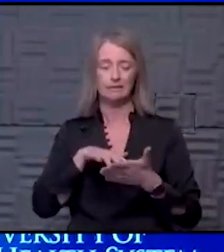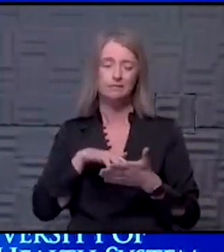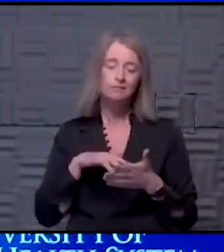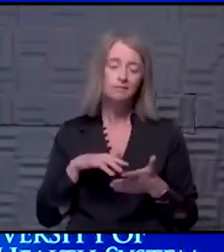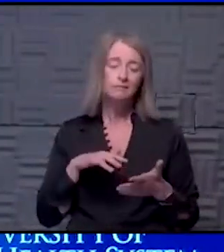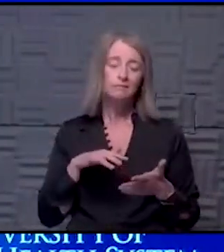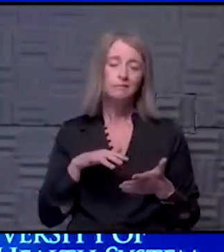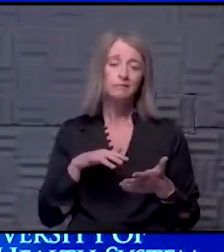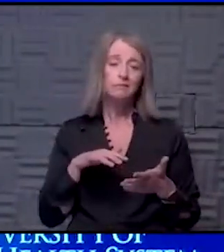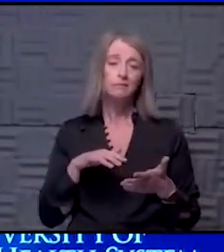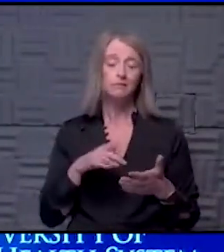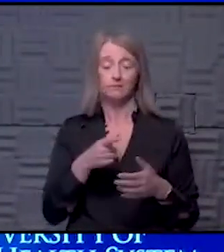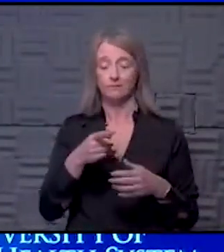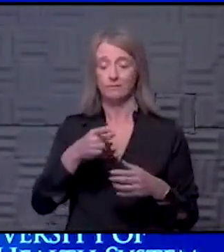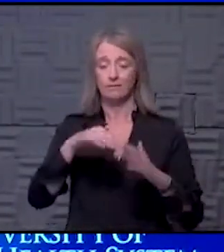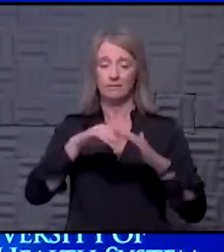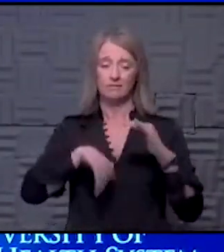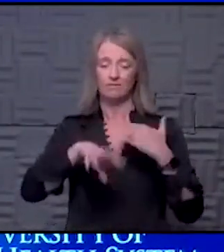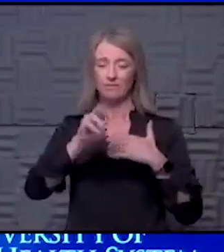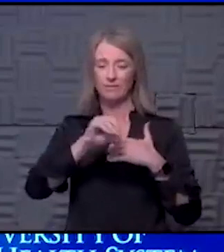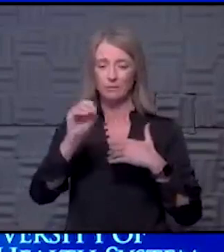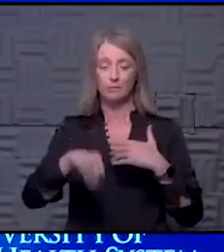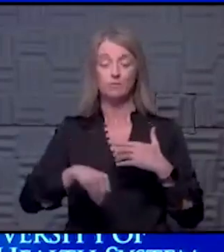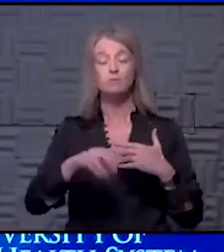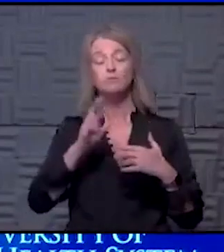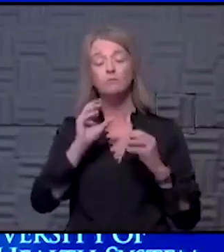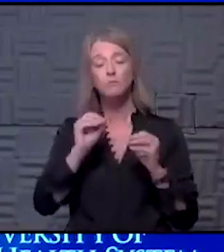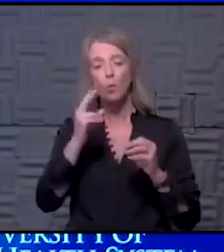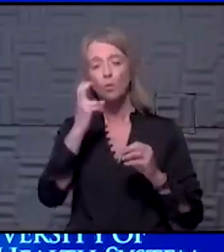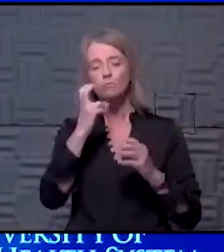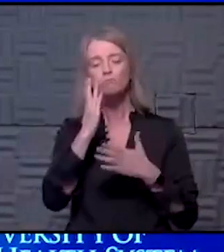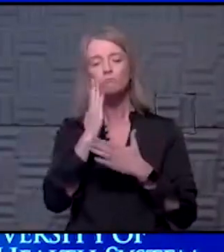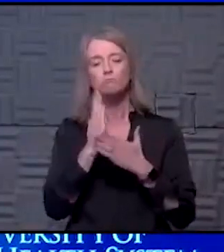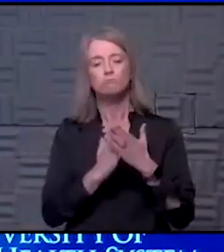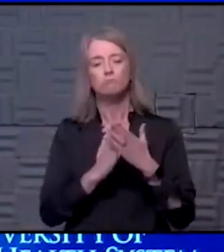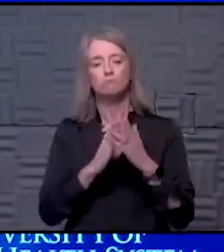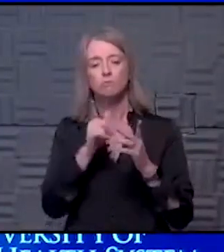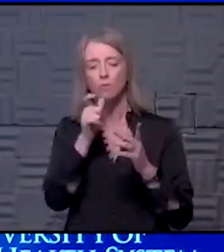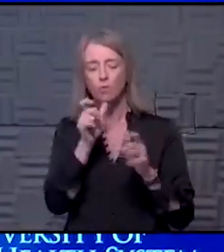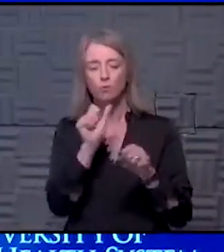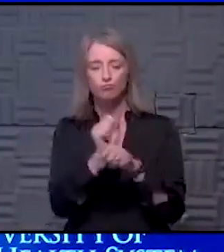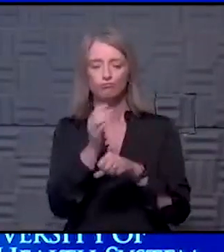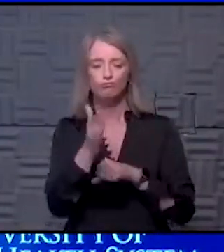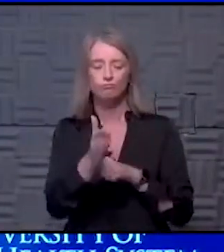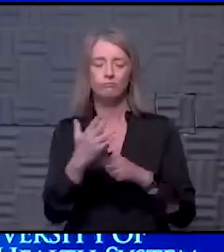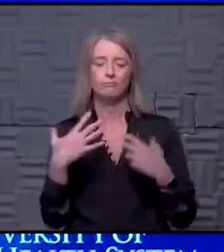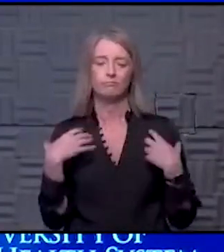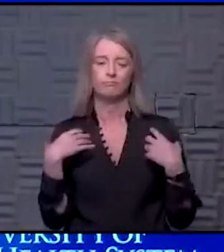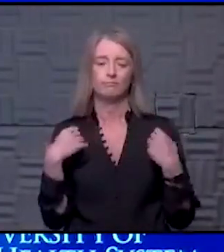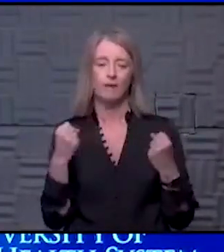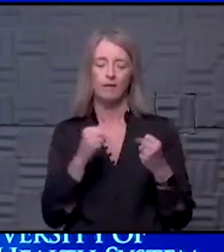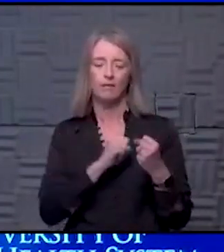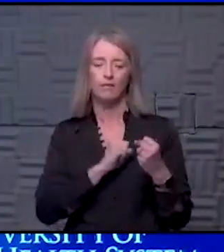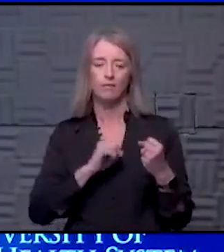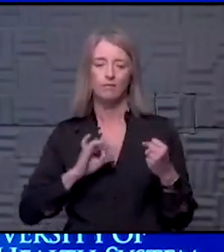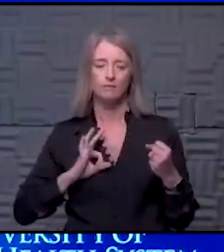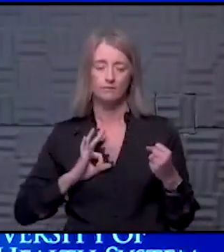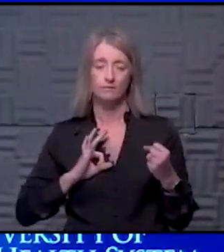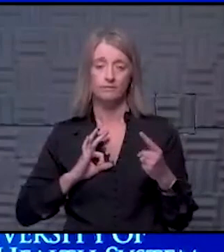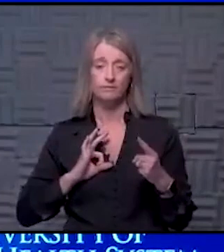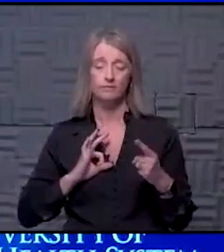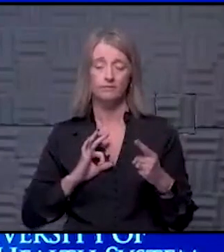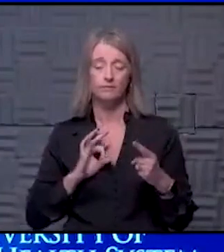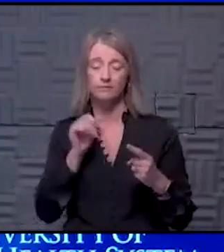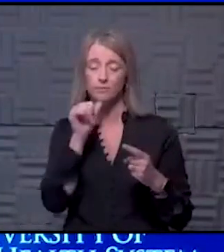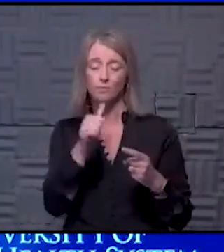of statistic of less than half with a grain of salt. No doubt there are some in that population who of healthcare workers who are not vaccinated and